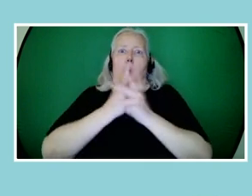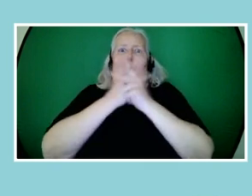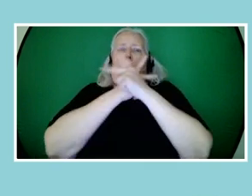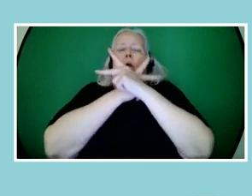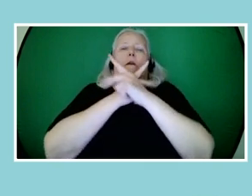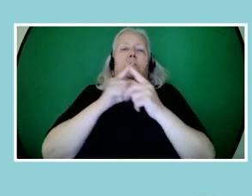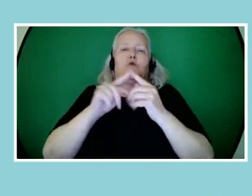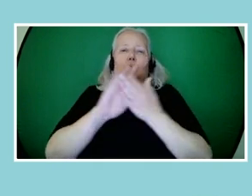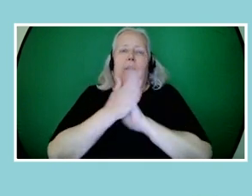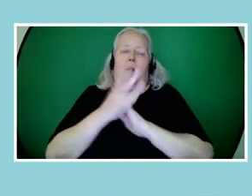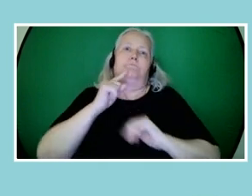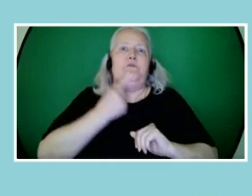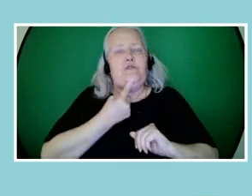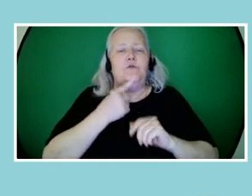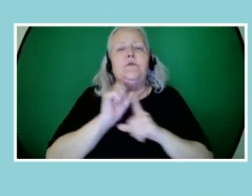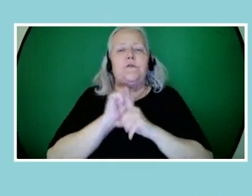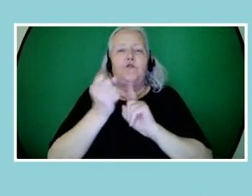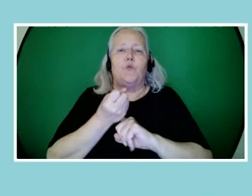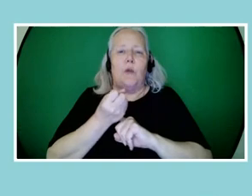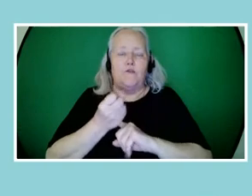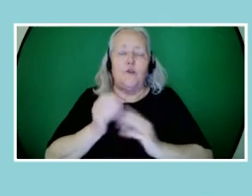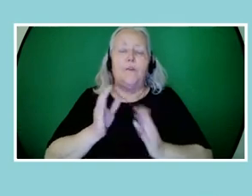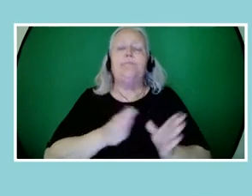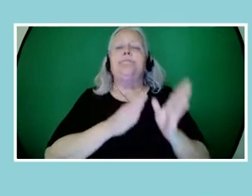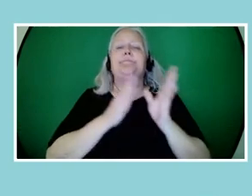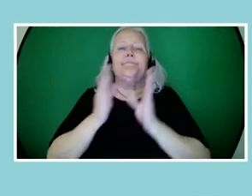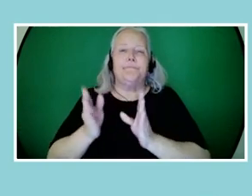situation. Next slide, please.